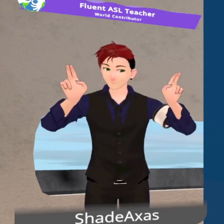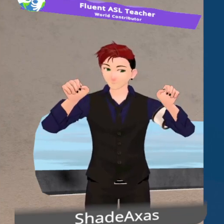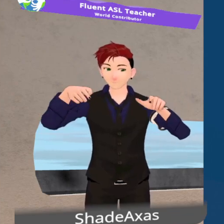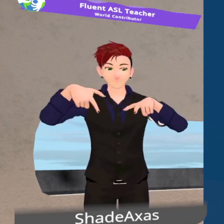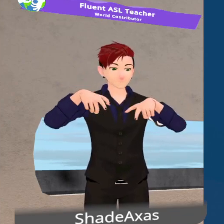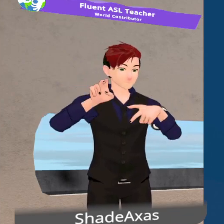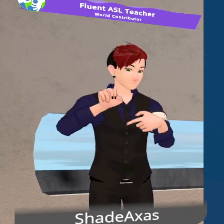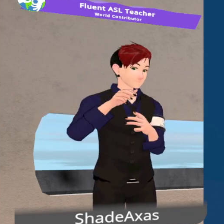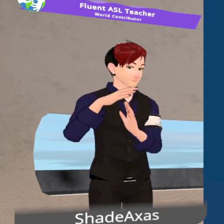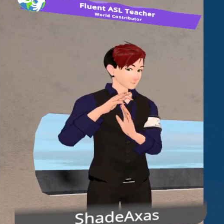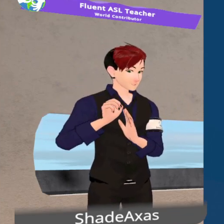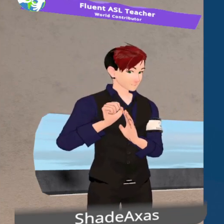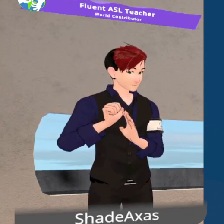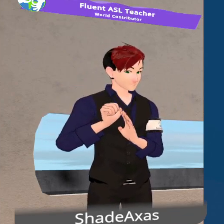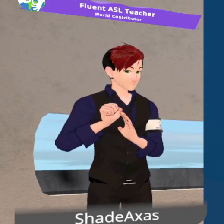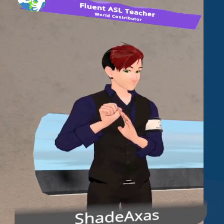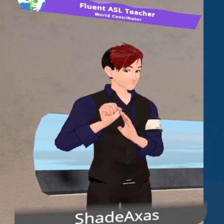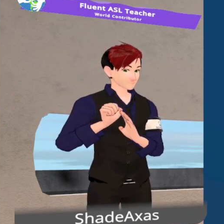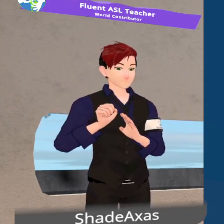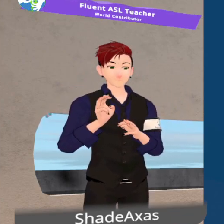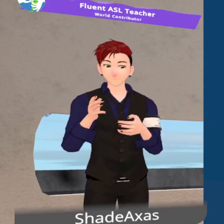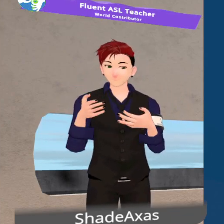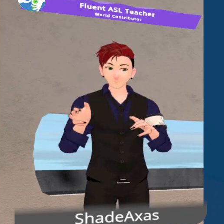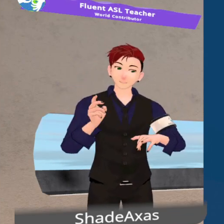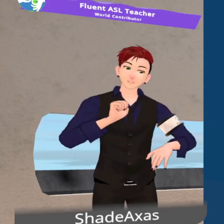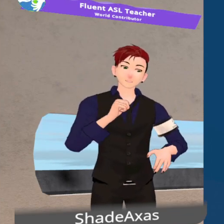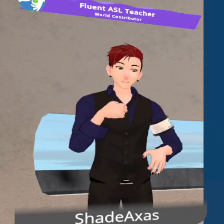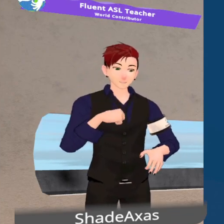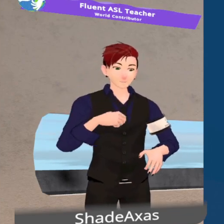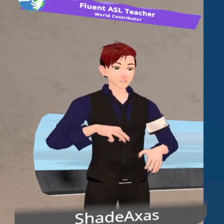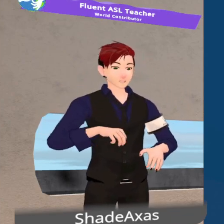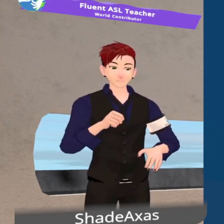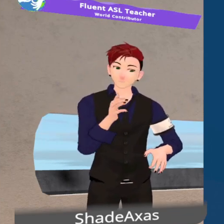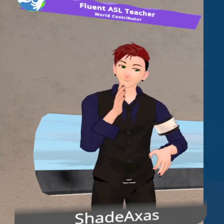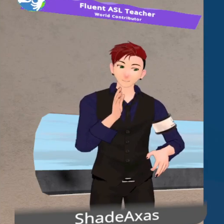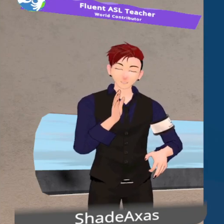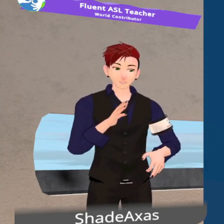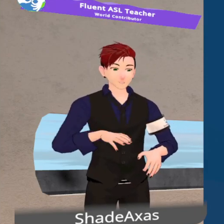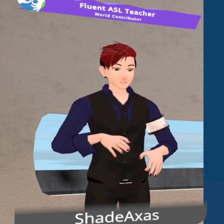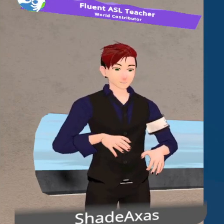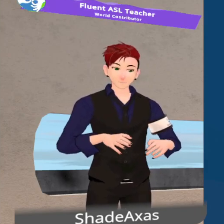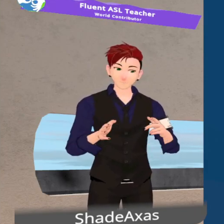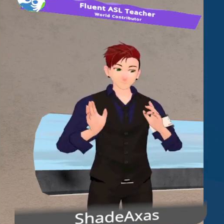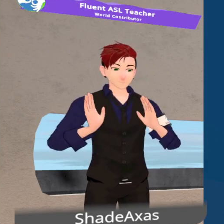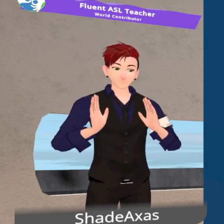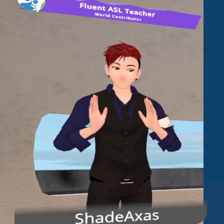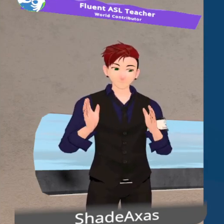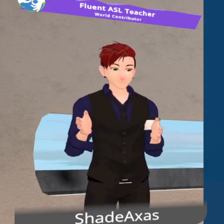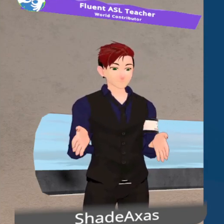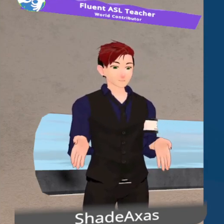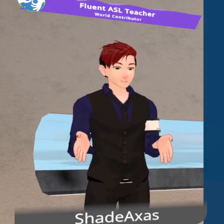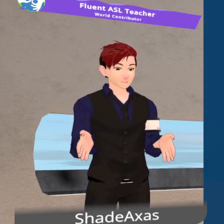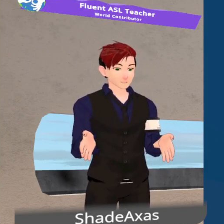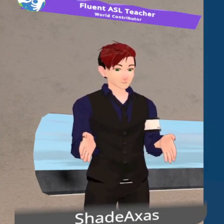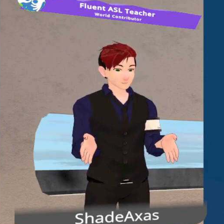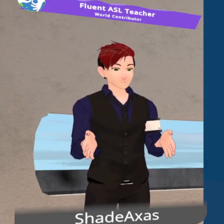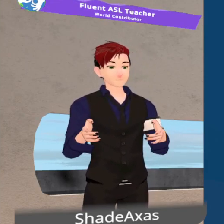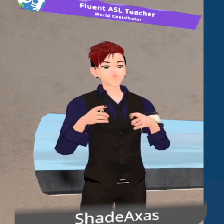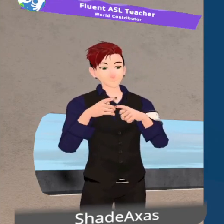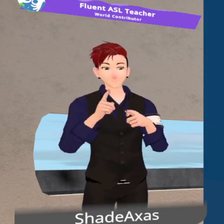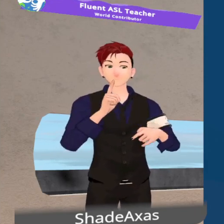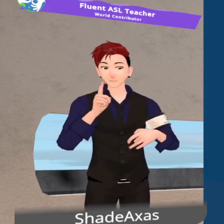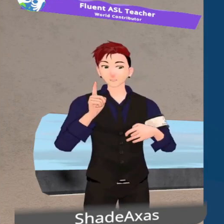are mute. They don't want to turn on their mics. They don't want to voice. That's perfectly